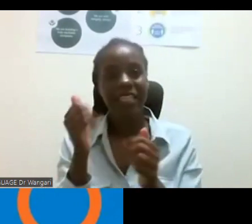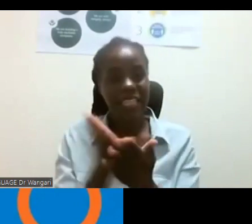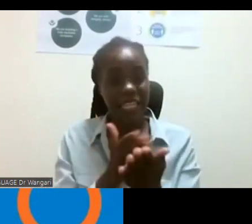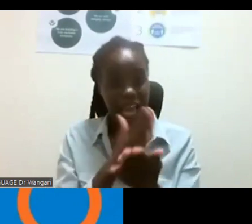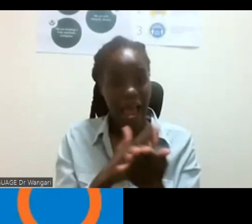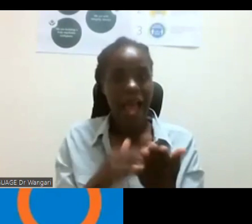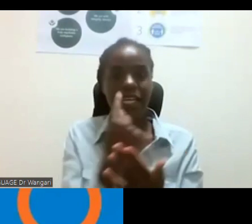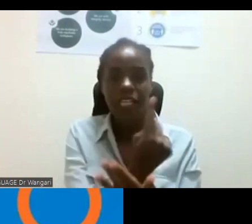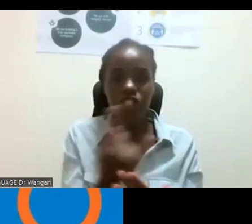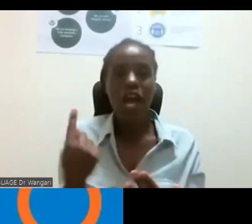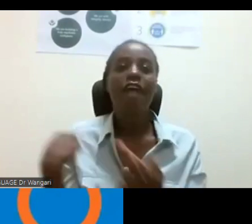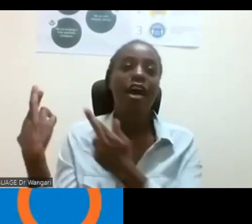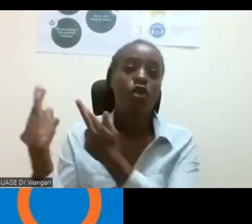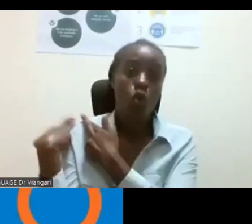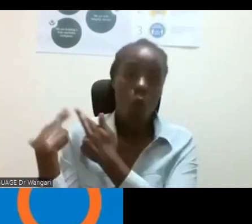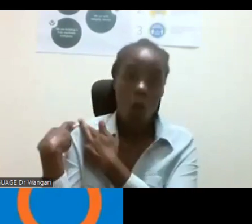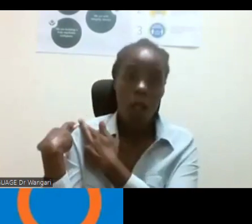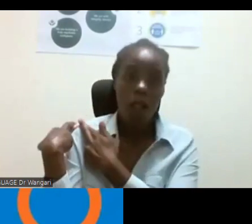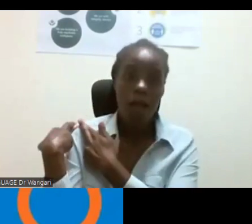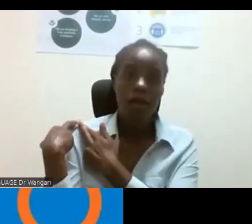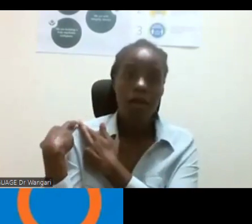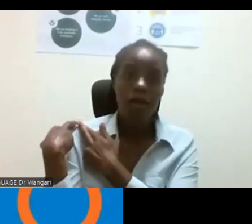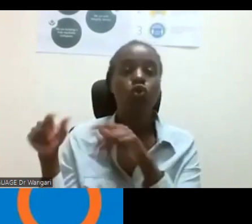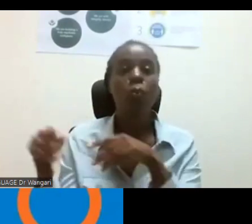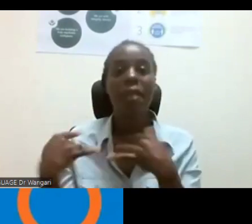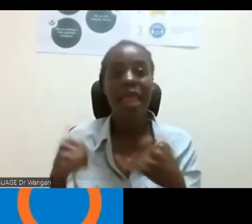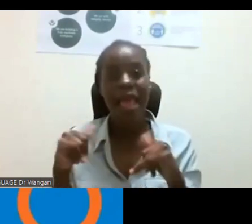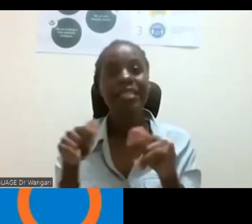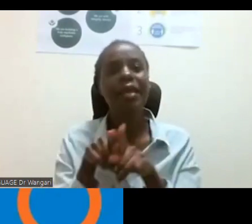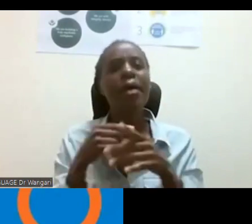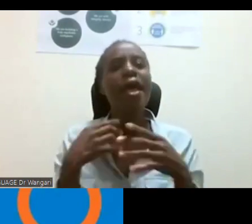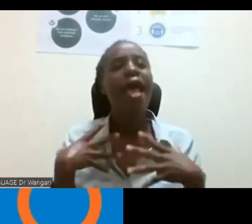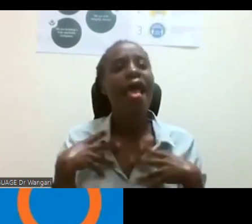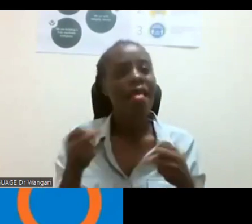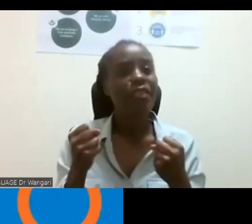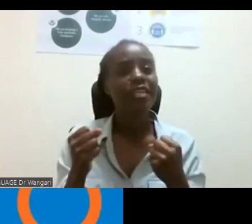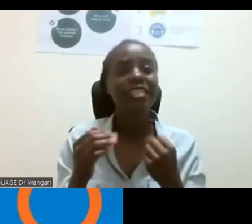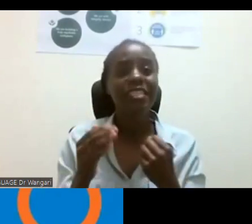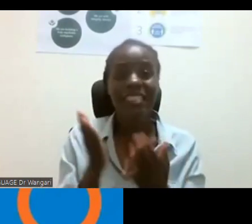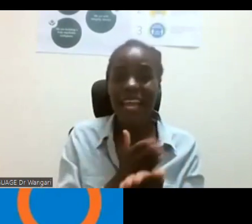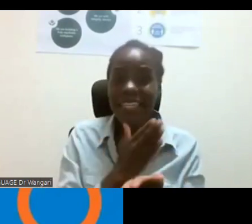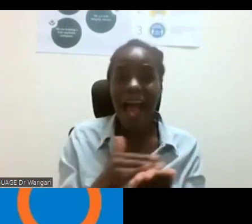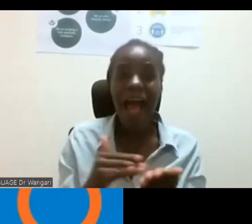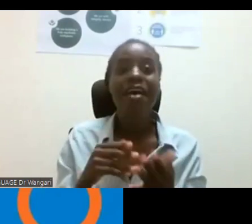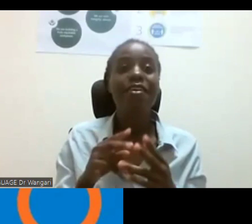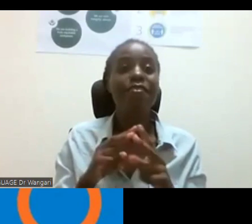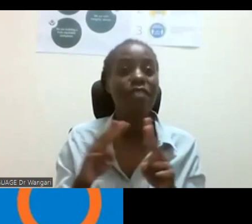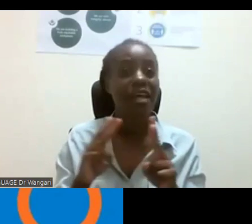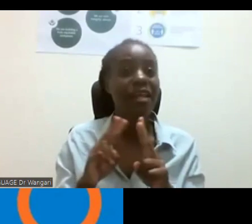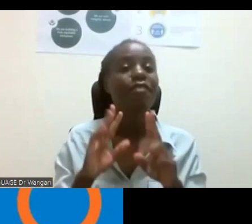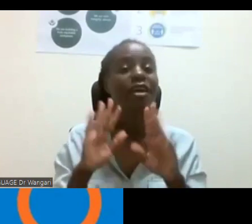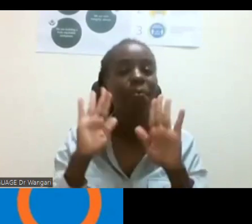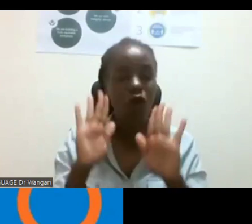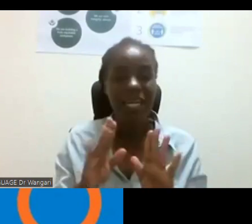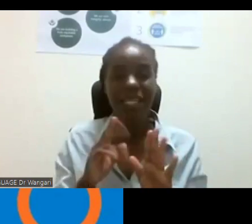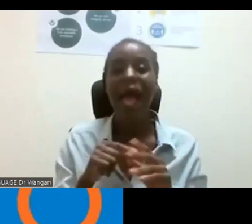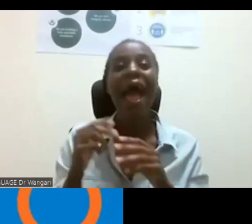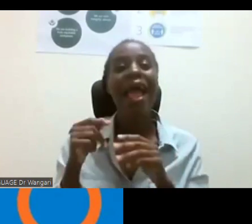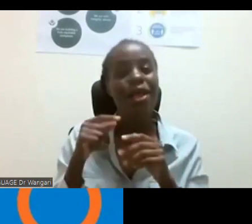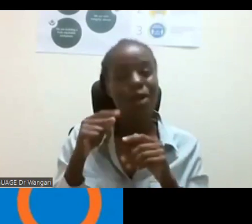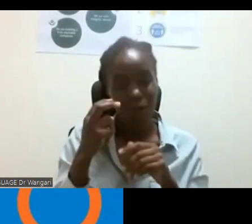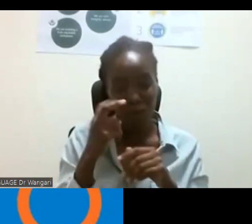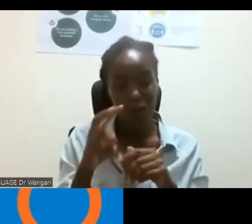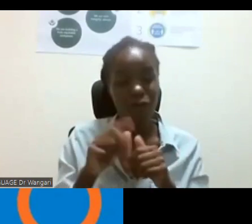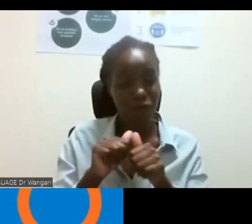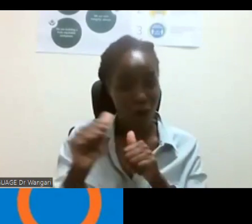role to play, and that the health sector is really a critical part of this. And I'm so glad that you're organizing this webinar, and I look forward to continuing the discussion with